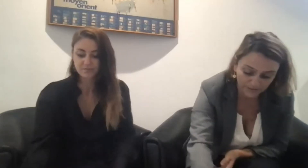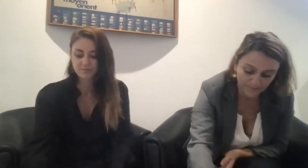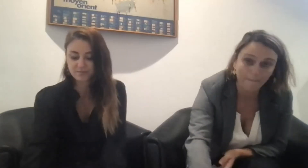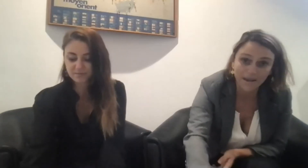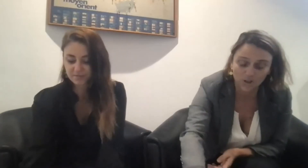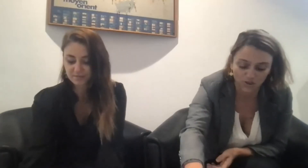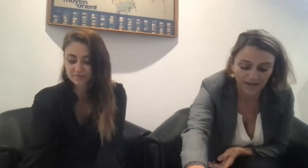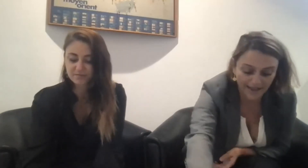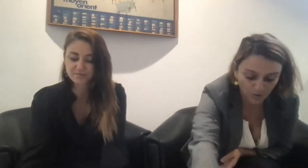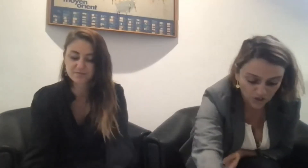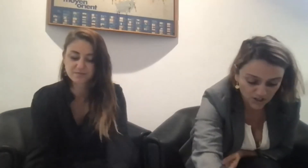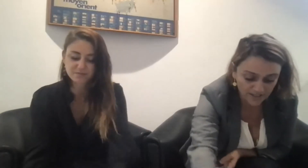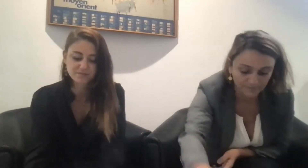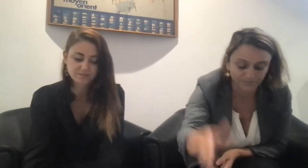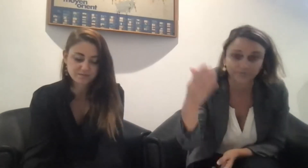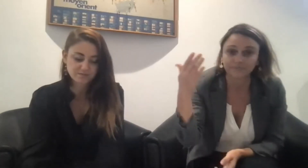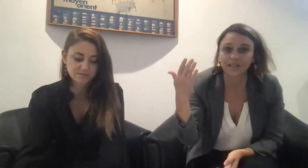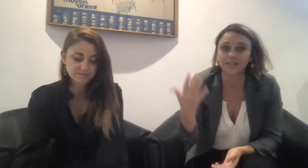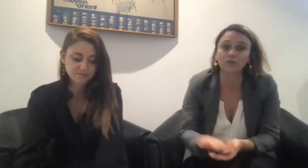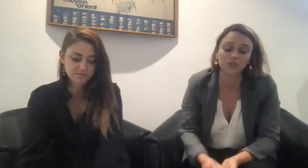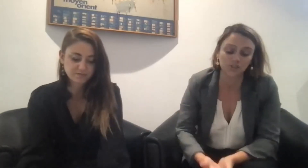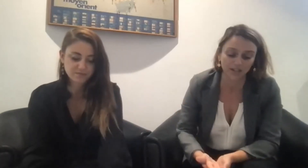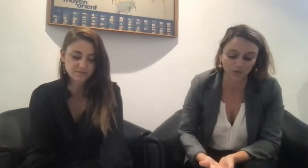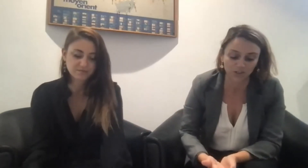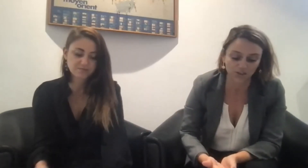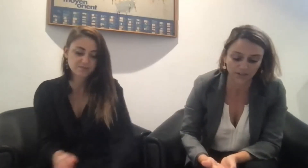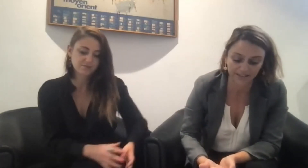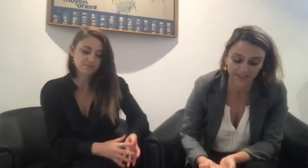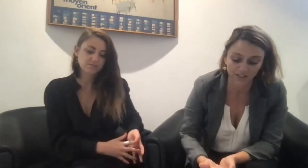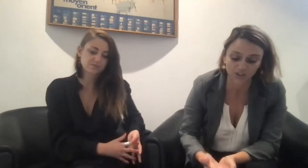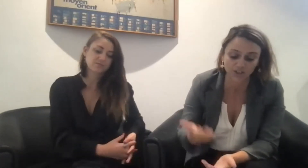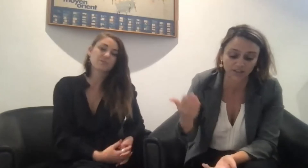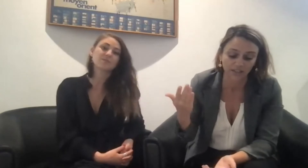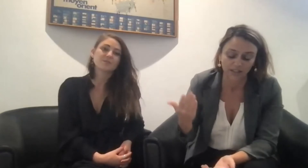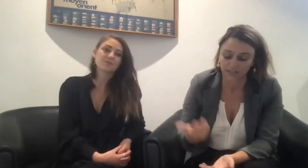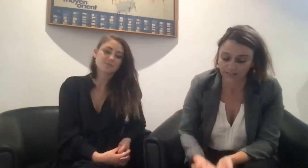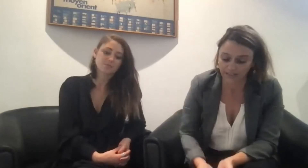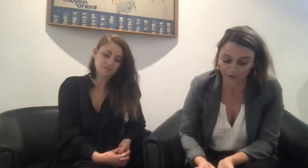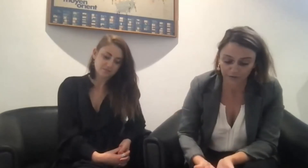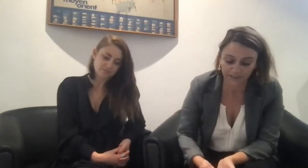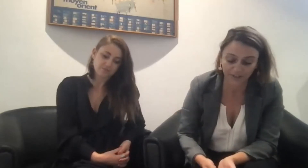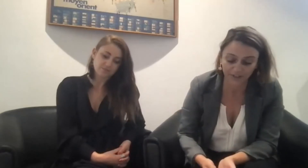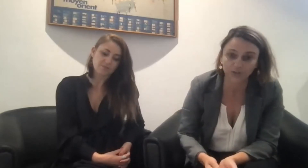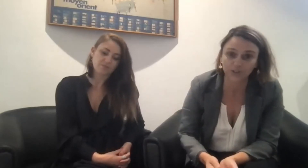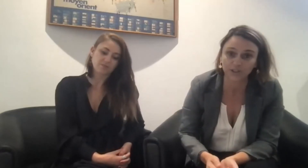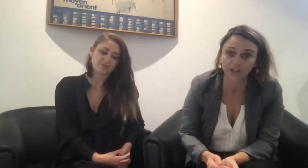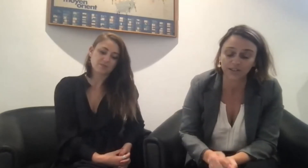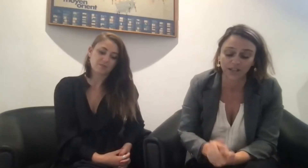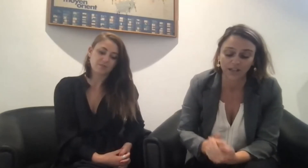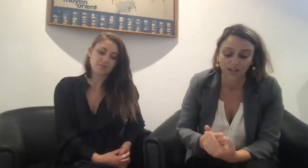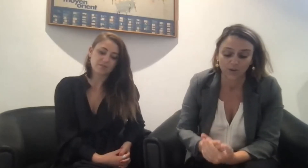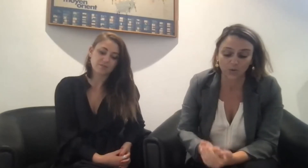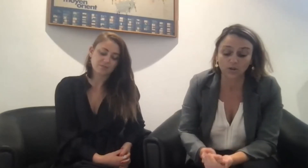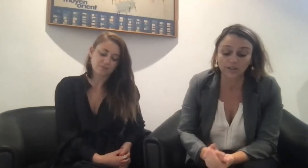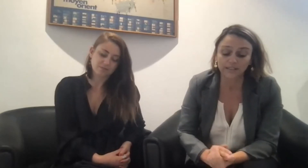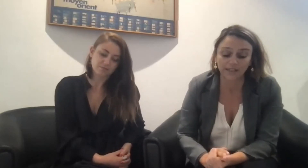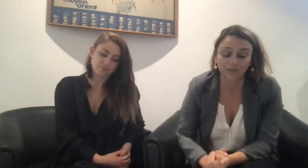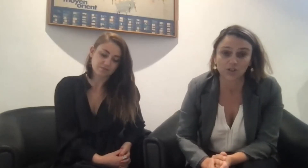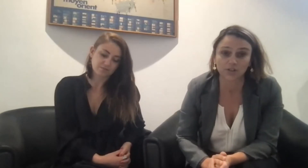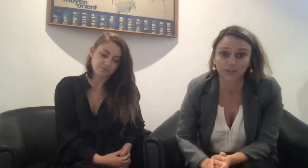world's major languages. The official language is United Nations, the African Union, the working language